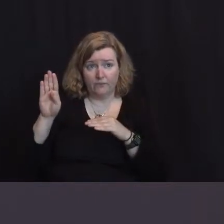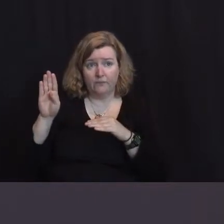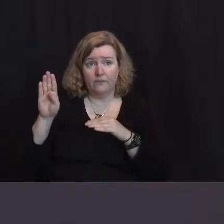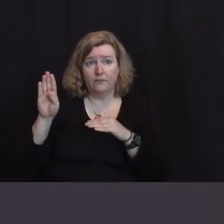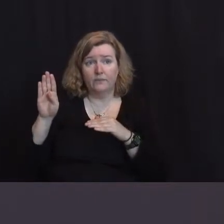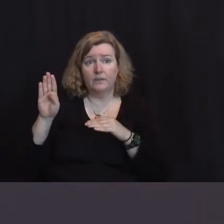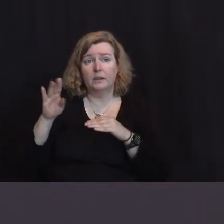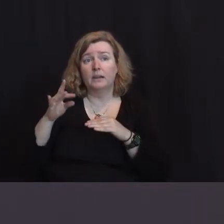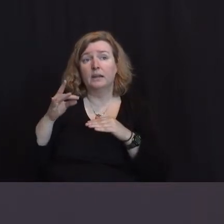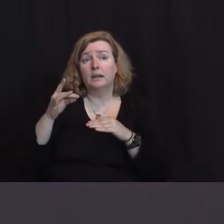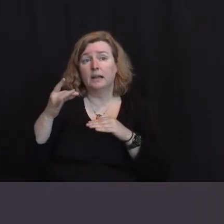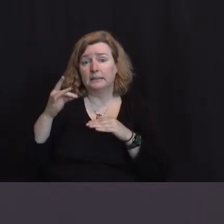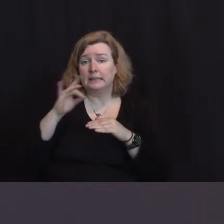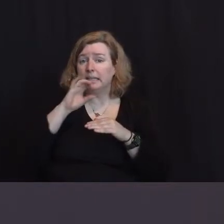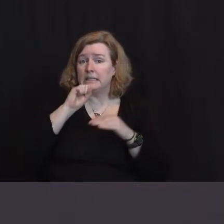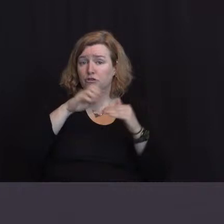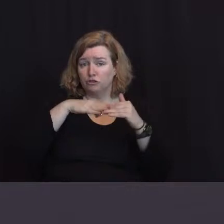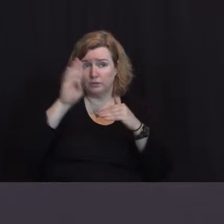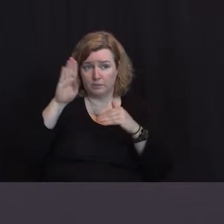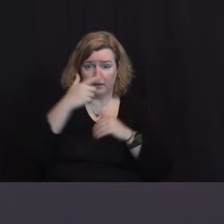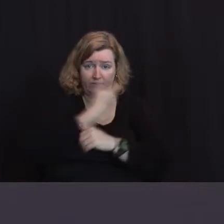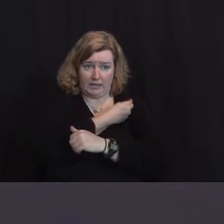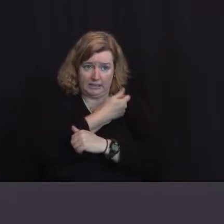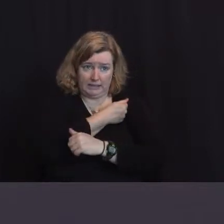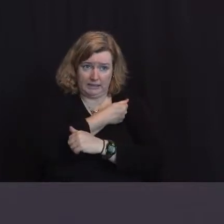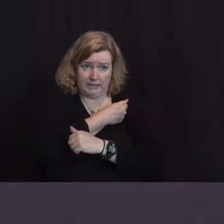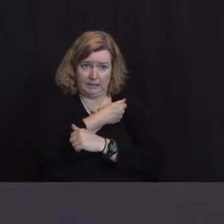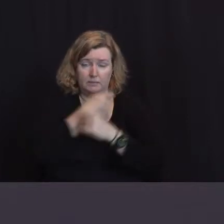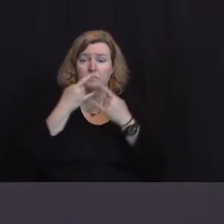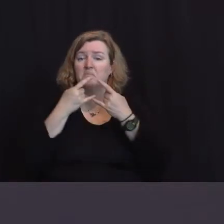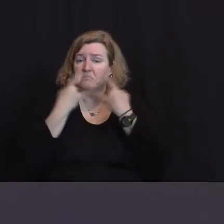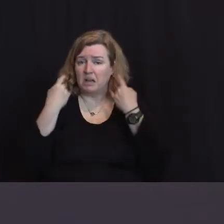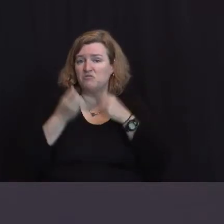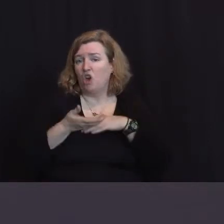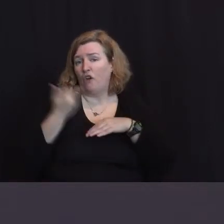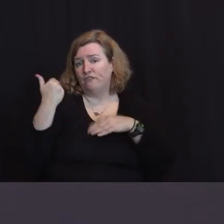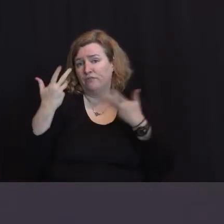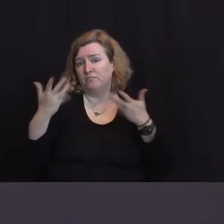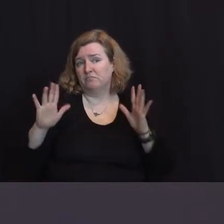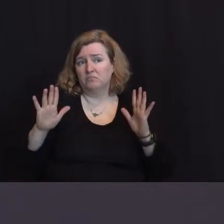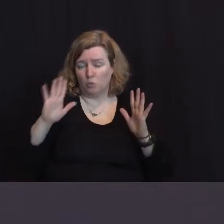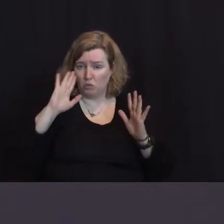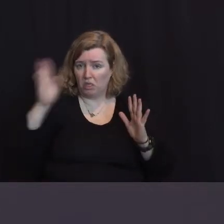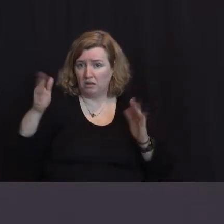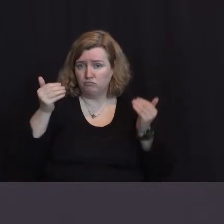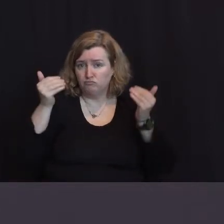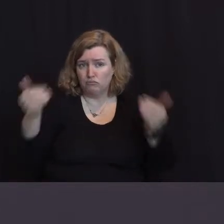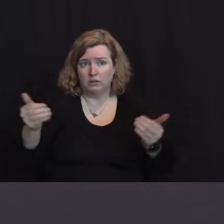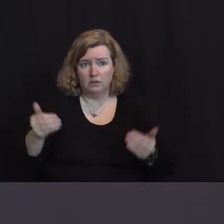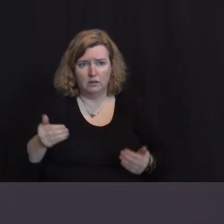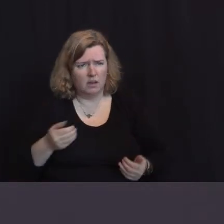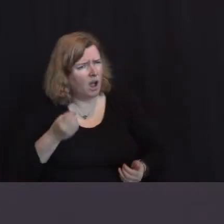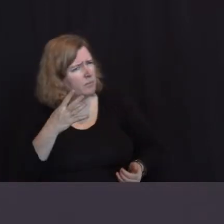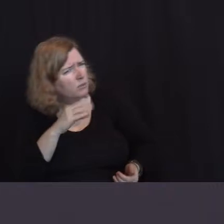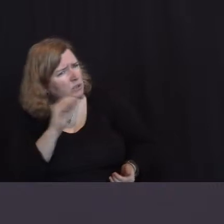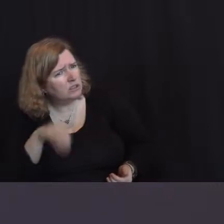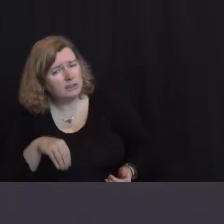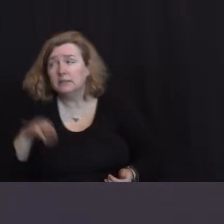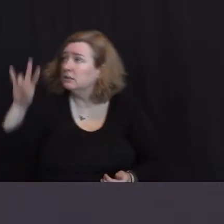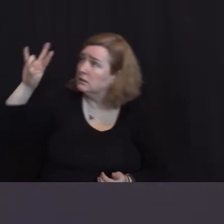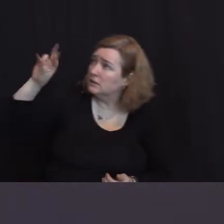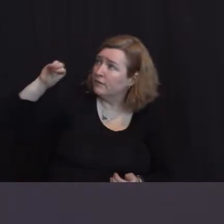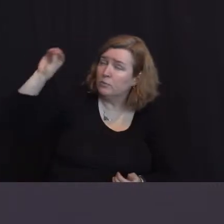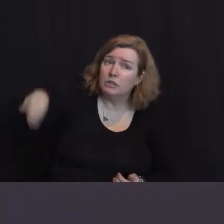mask requirement. What do you think of that? Is that something So I missed that. What percent of what? 70% of the adult population of Pennsylvania. If